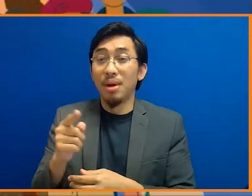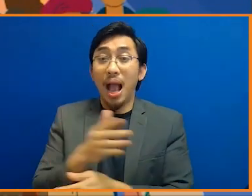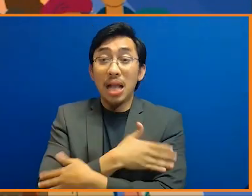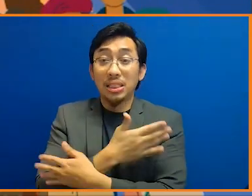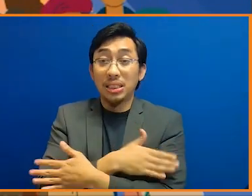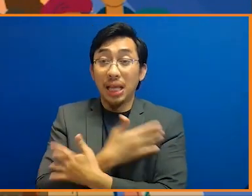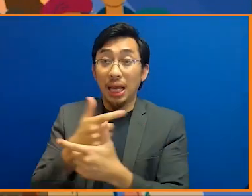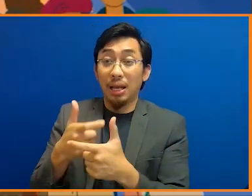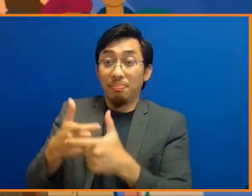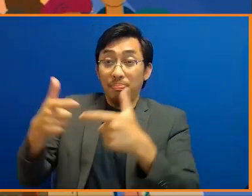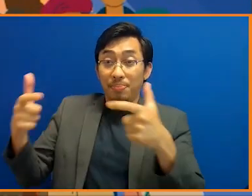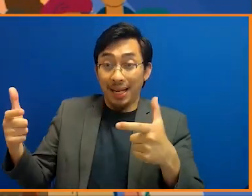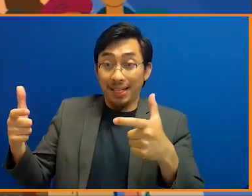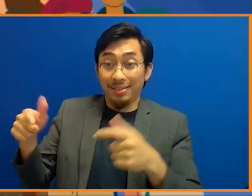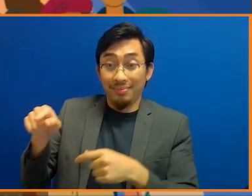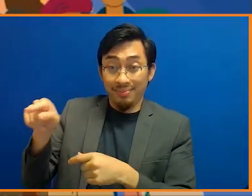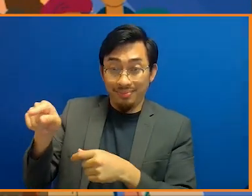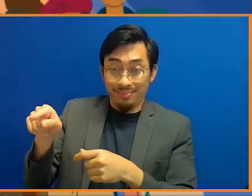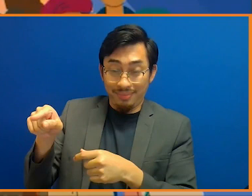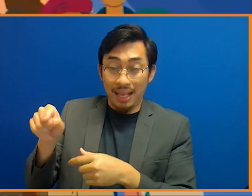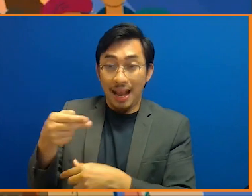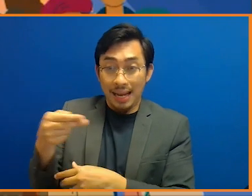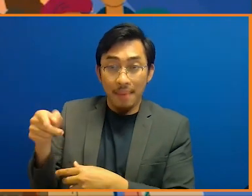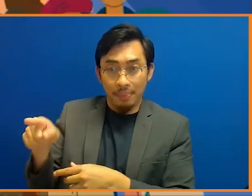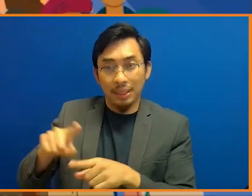them from Aceh Besar. So,